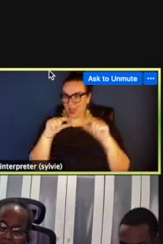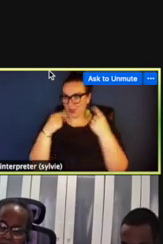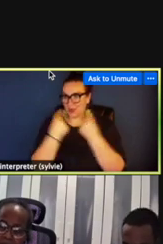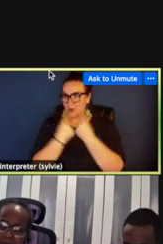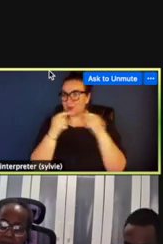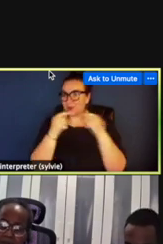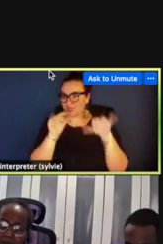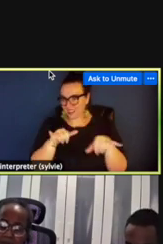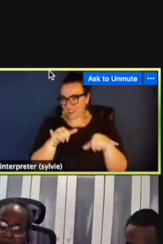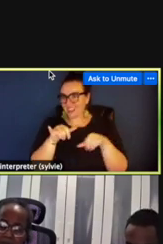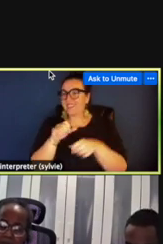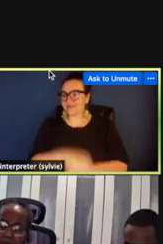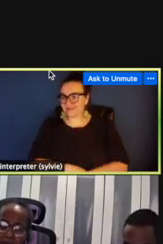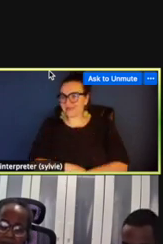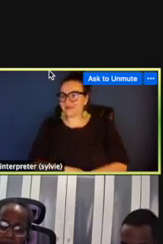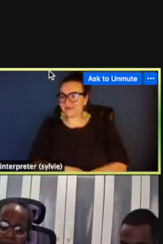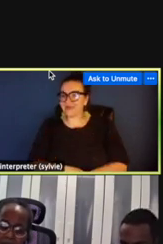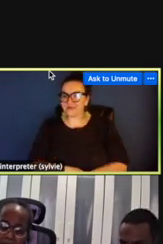Right.